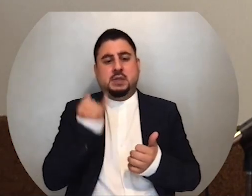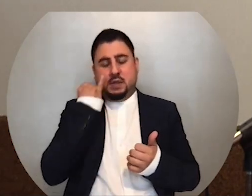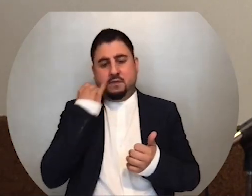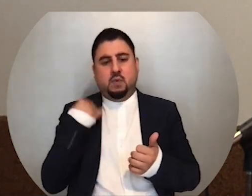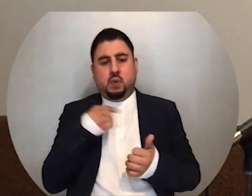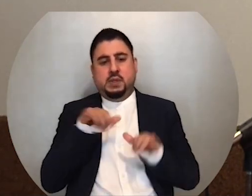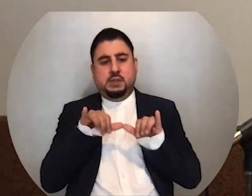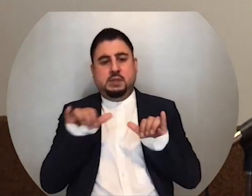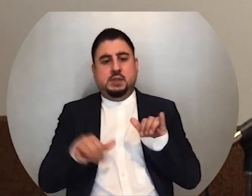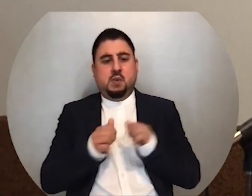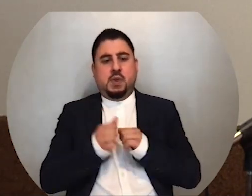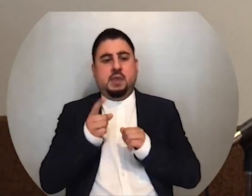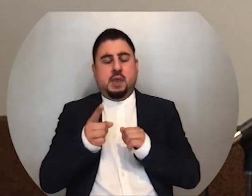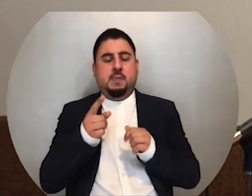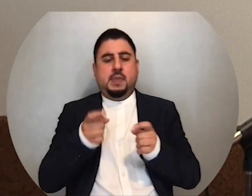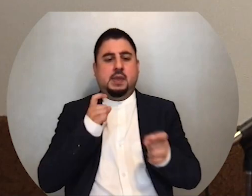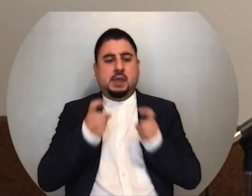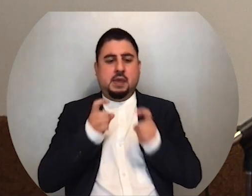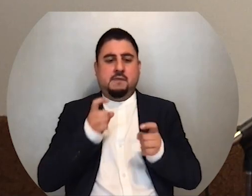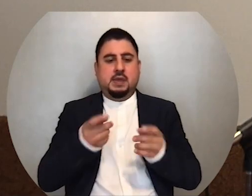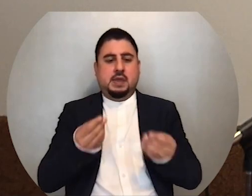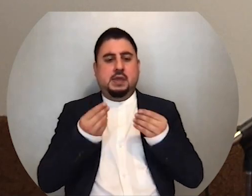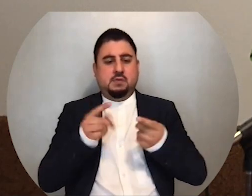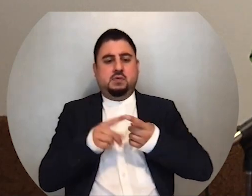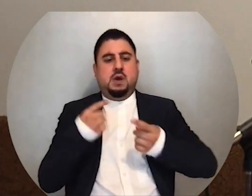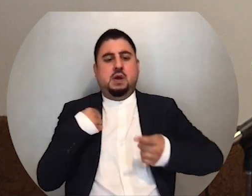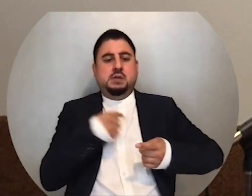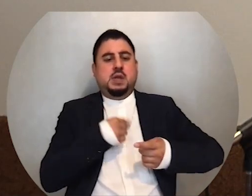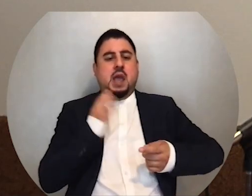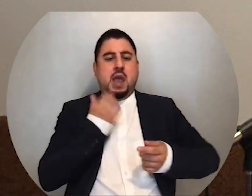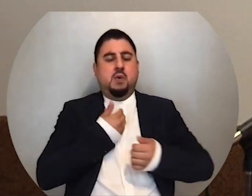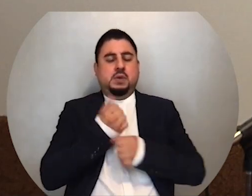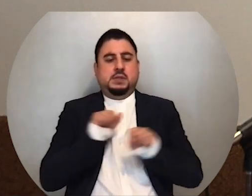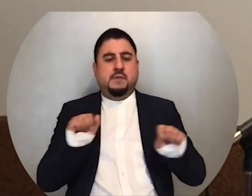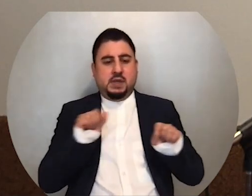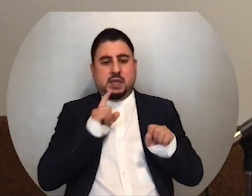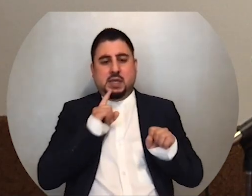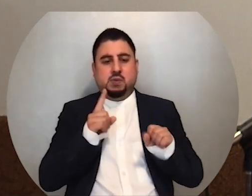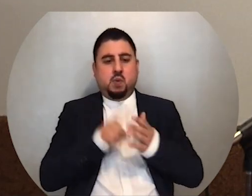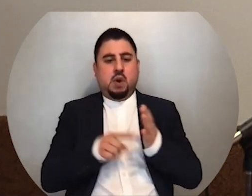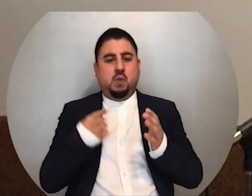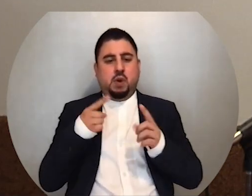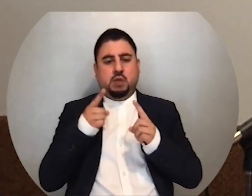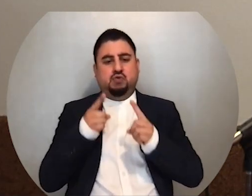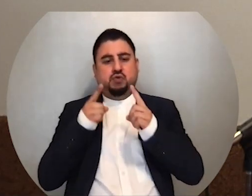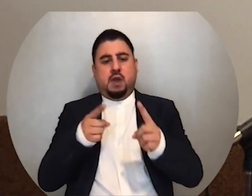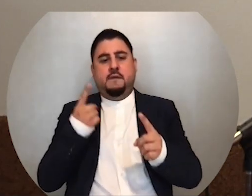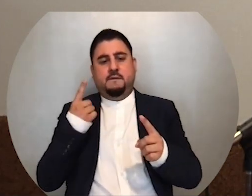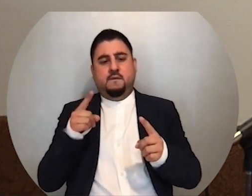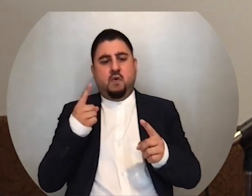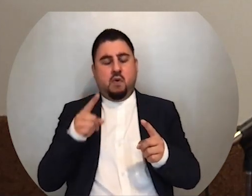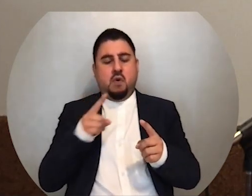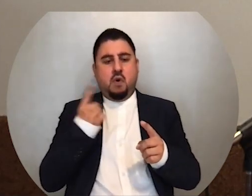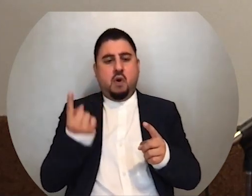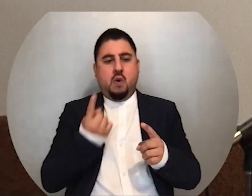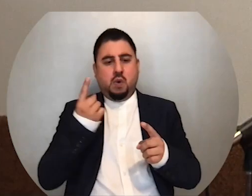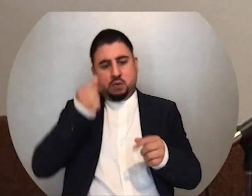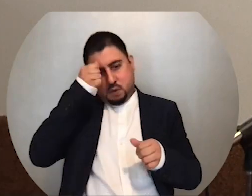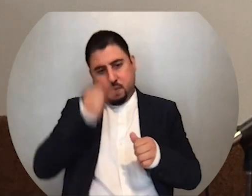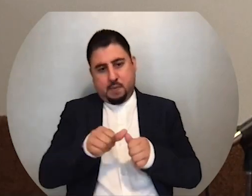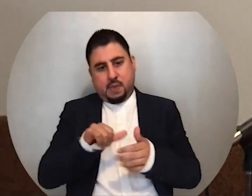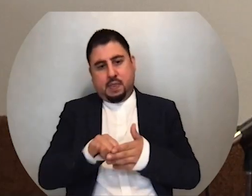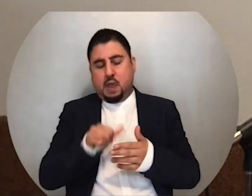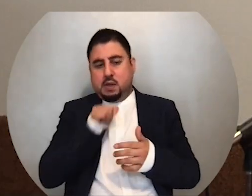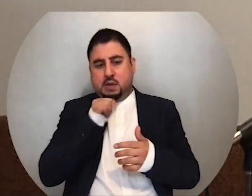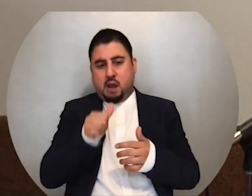Him, because the gift that He gives to us in our salvation is what we strive for. And so always remember that.